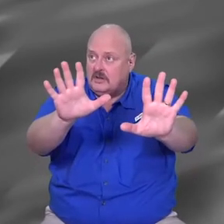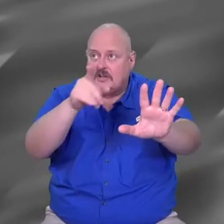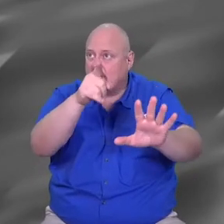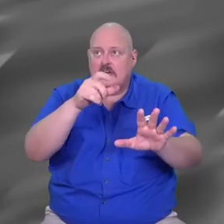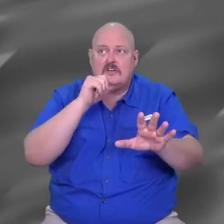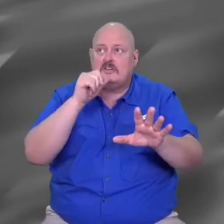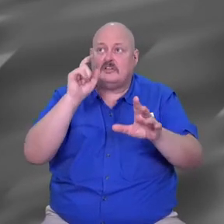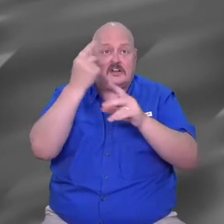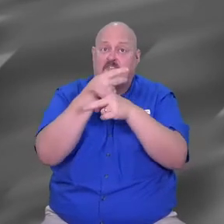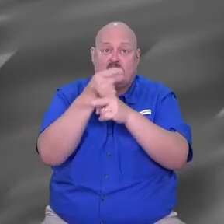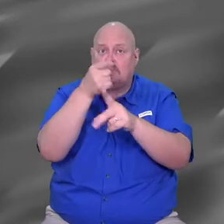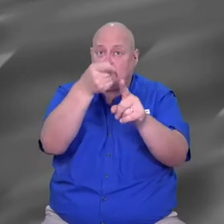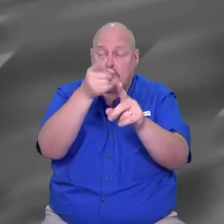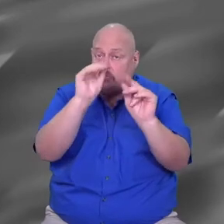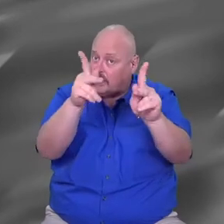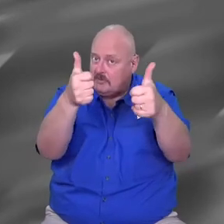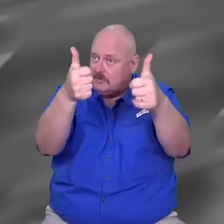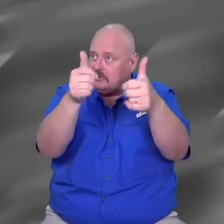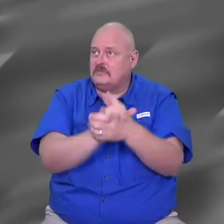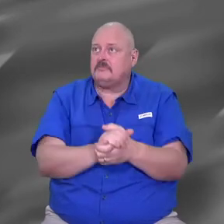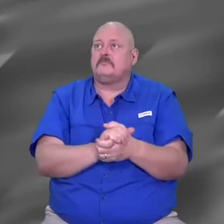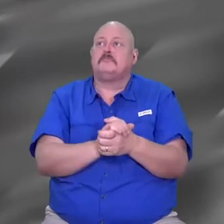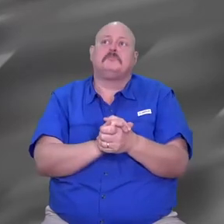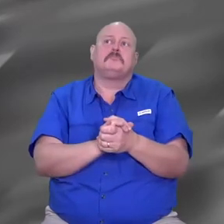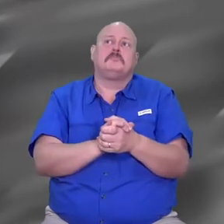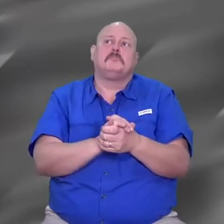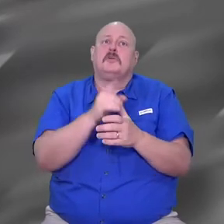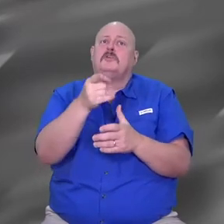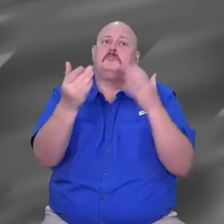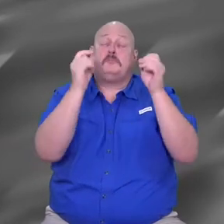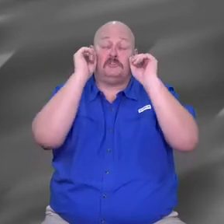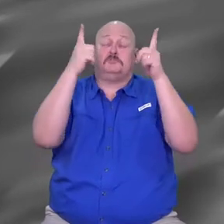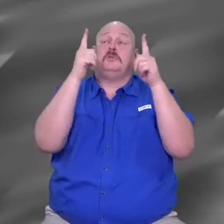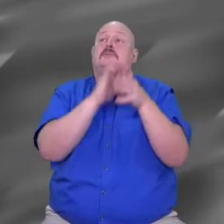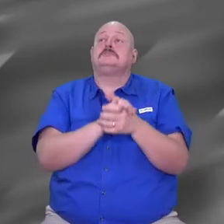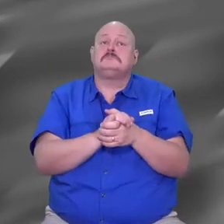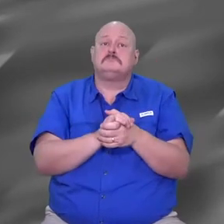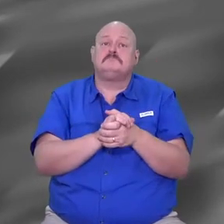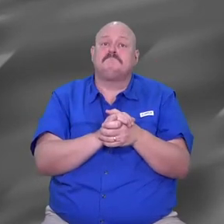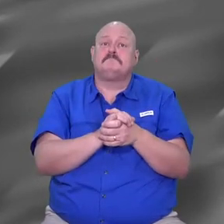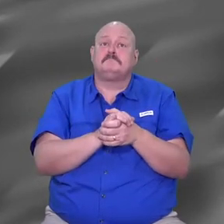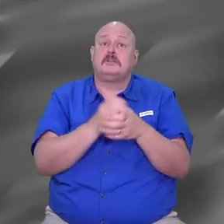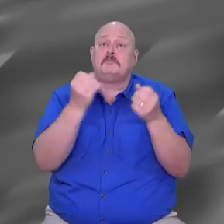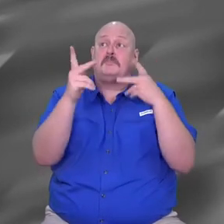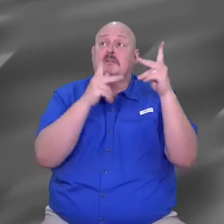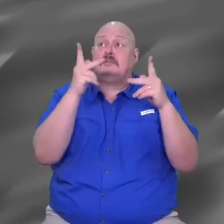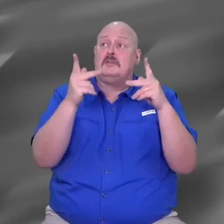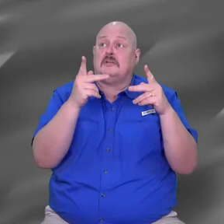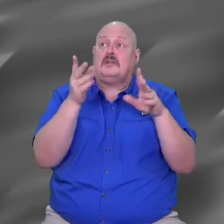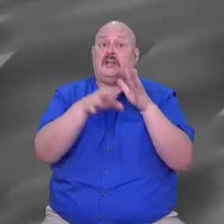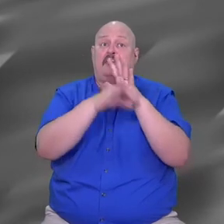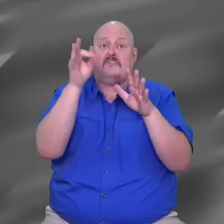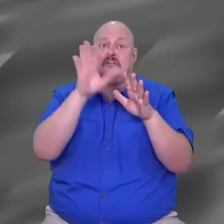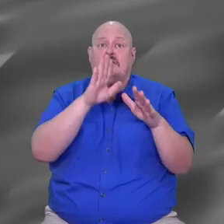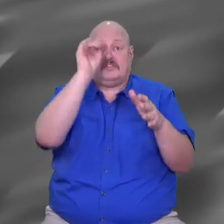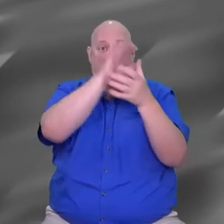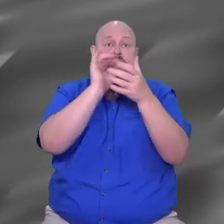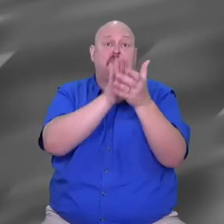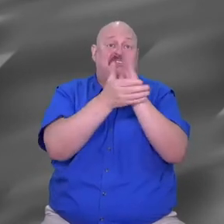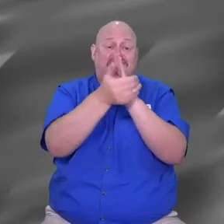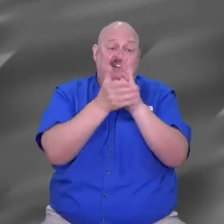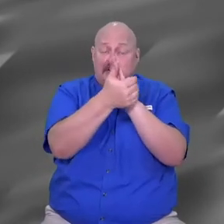going to be able to figure out you, okay? You might be surprised How many people have discovered their spouse was cheating on